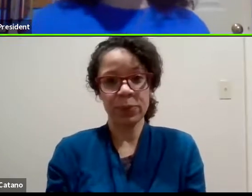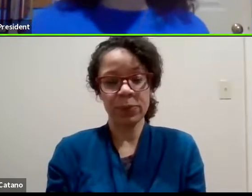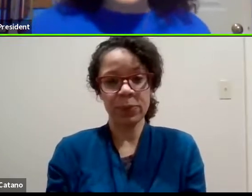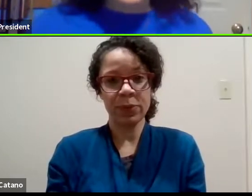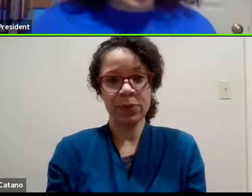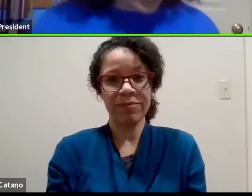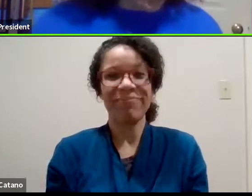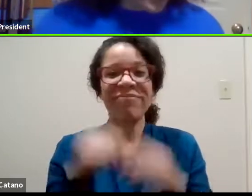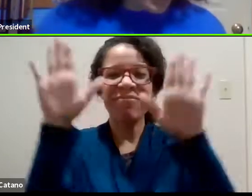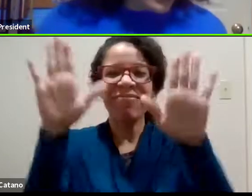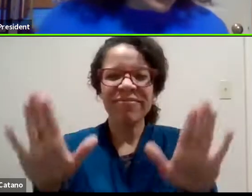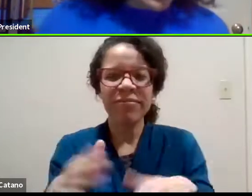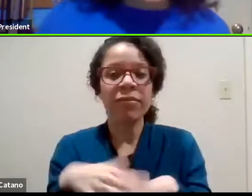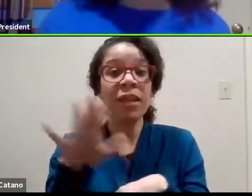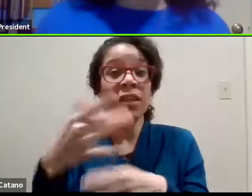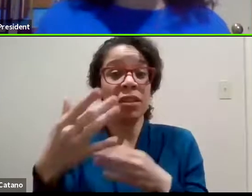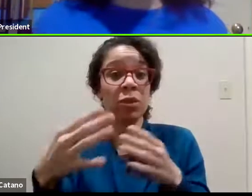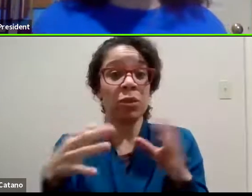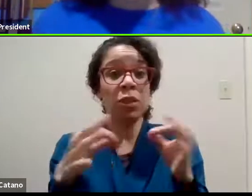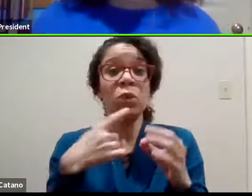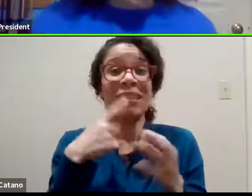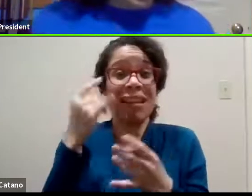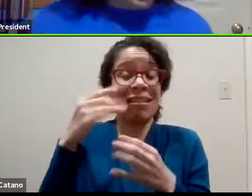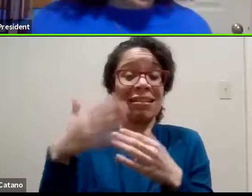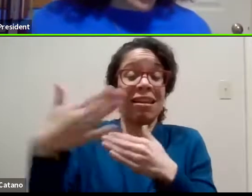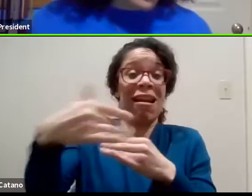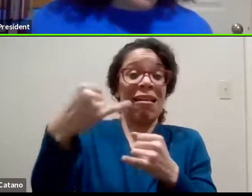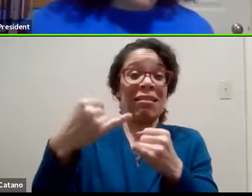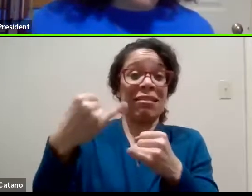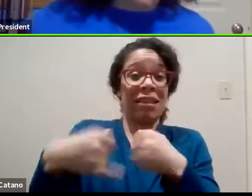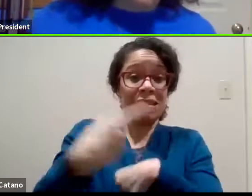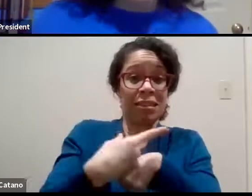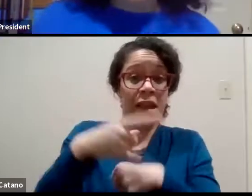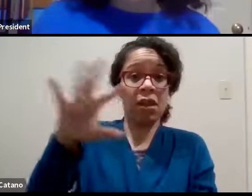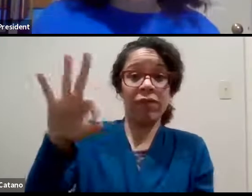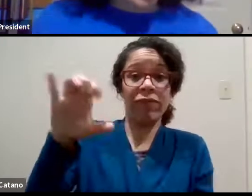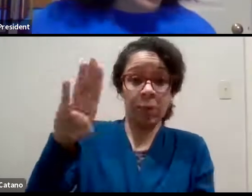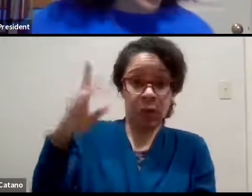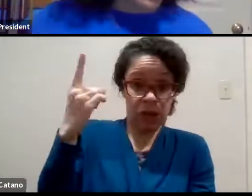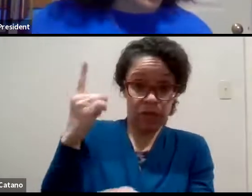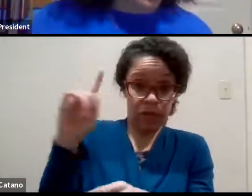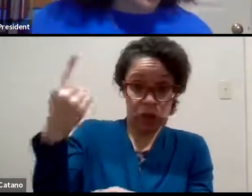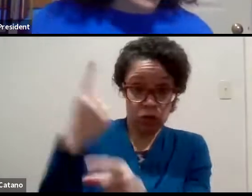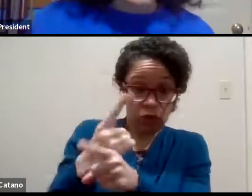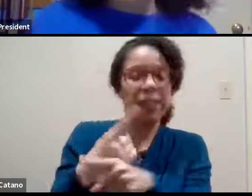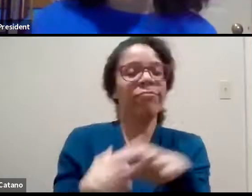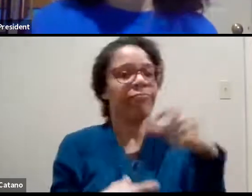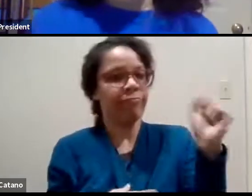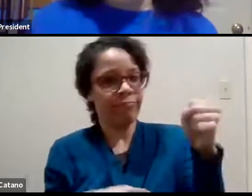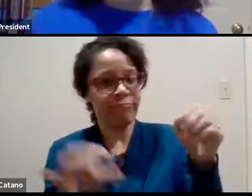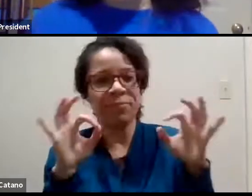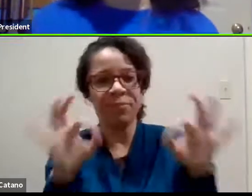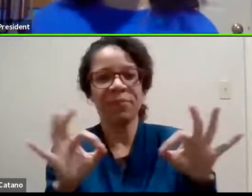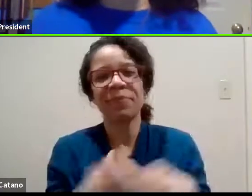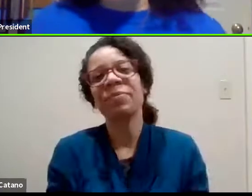Excellent. You said just to reiterate that the next deadline is February 1st, correct? That's right. Okay, great.